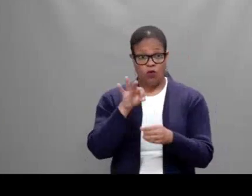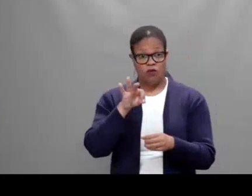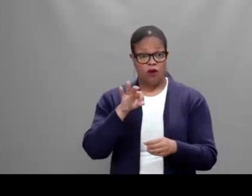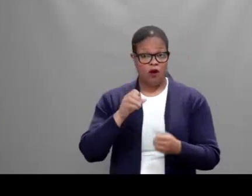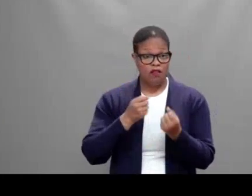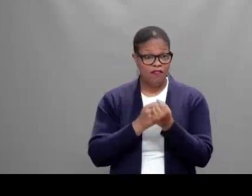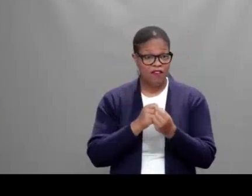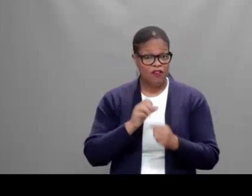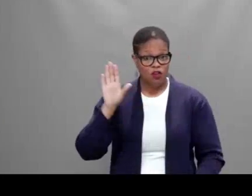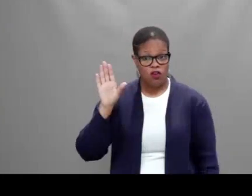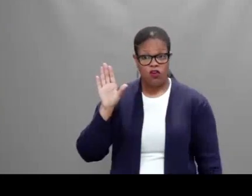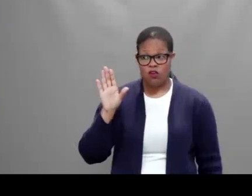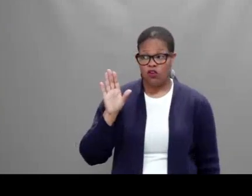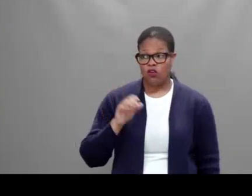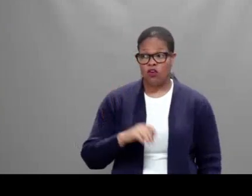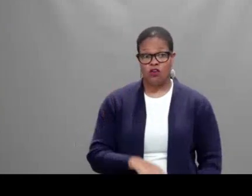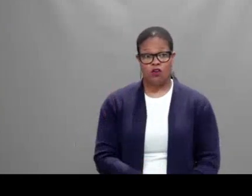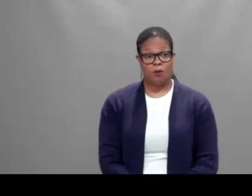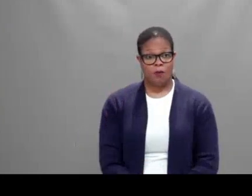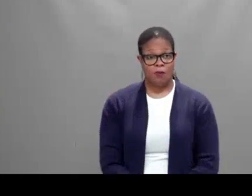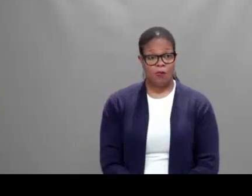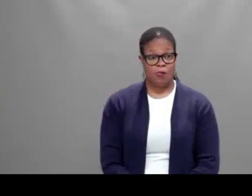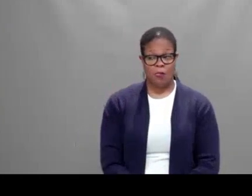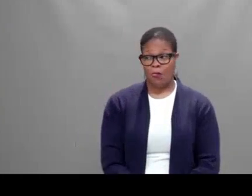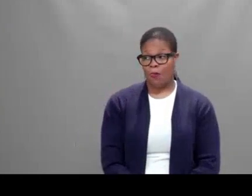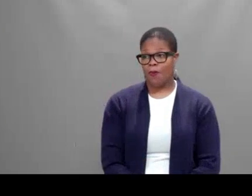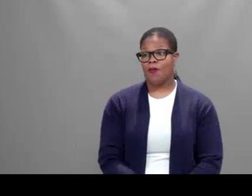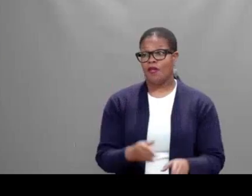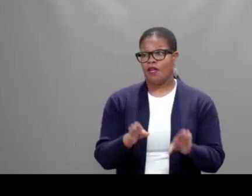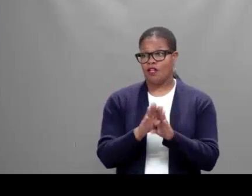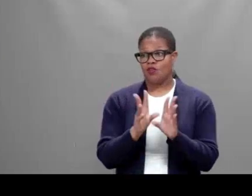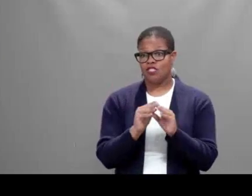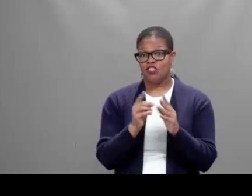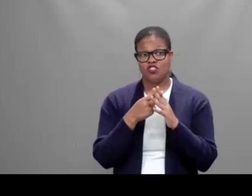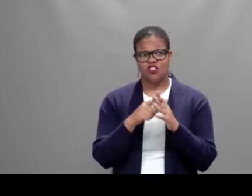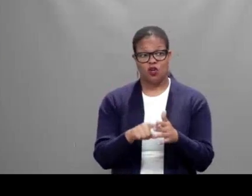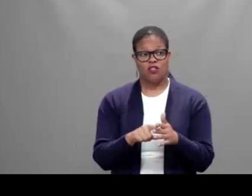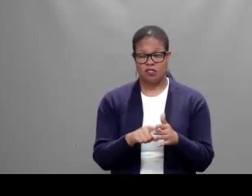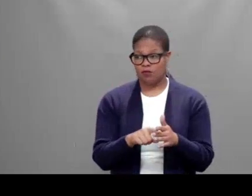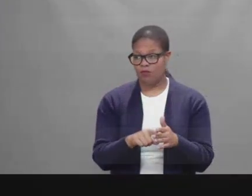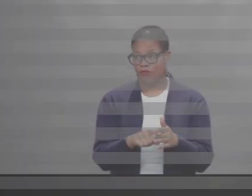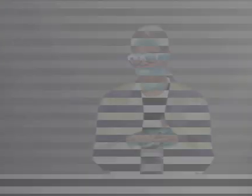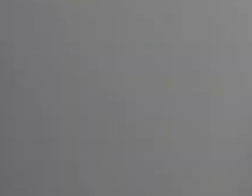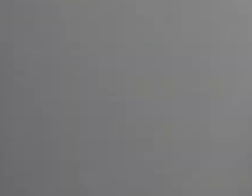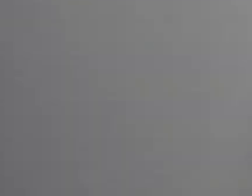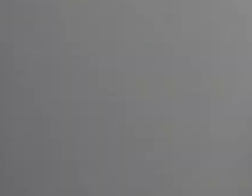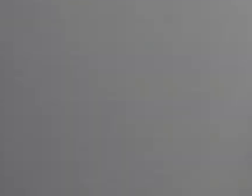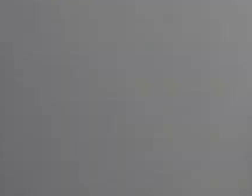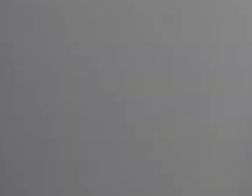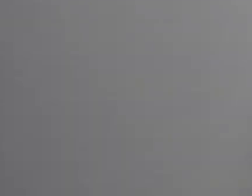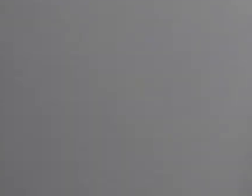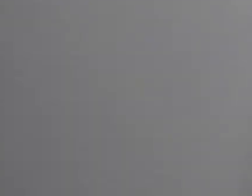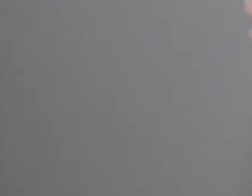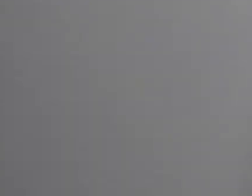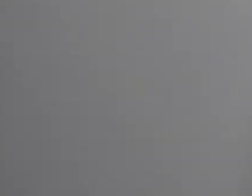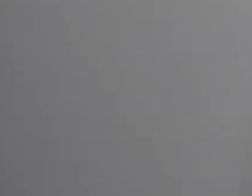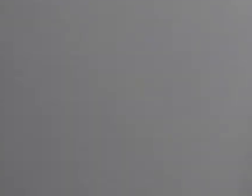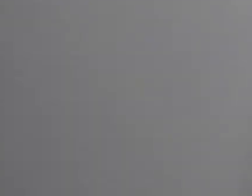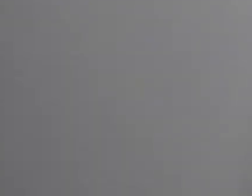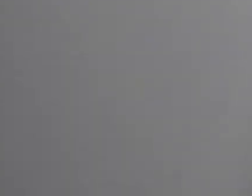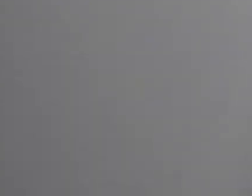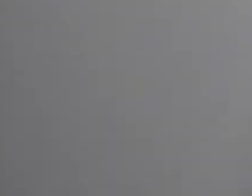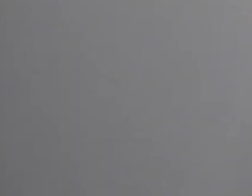All in favor? Okay. Closed session starts. Okay, so look for adjournment.